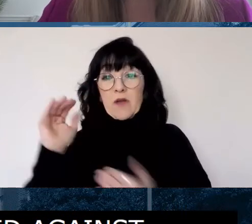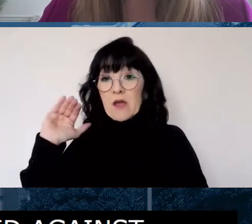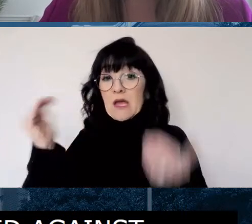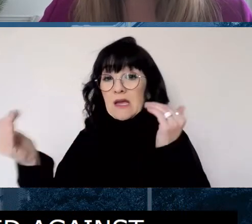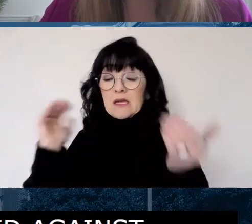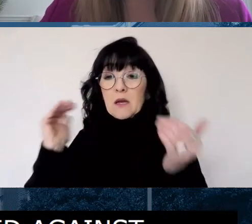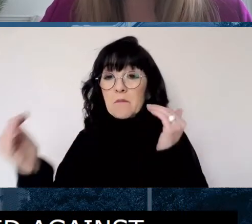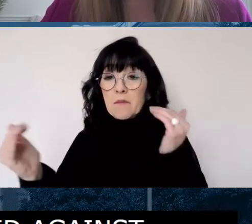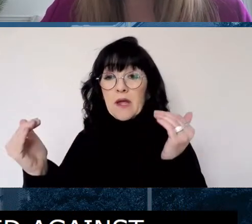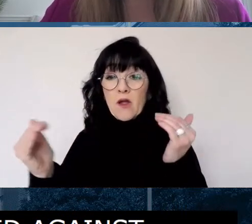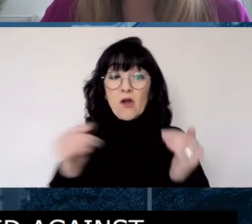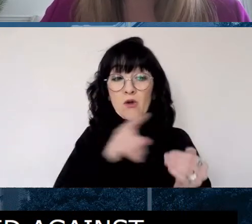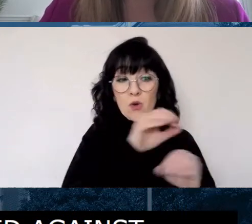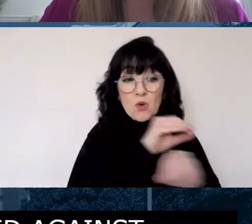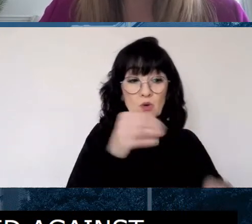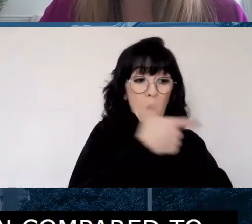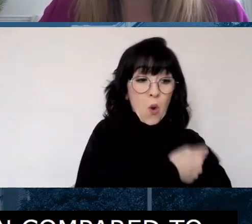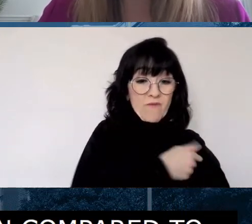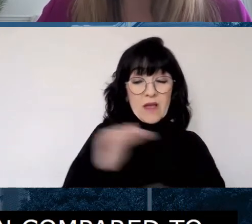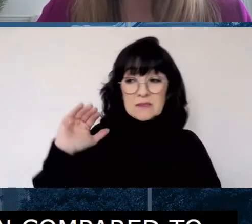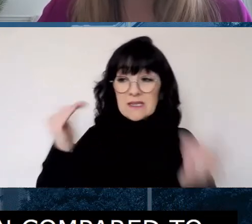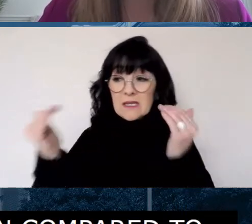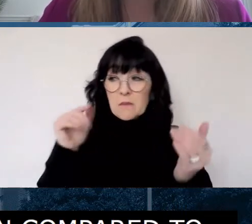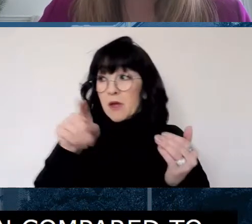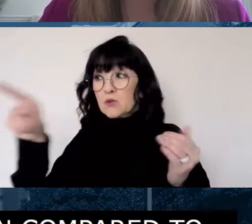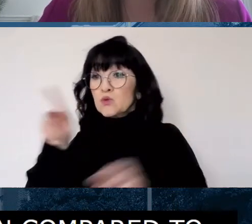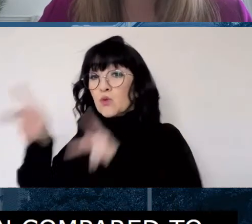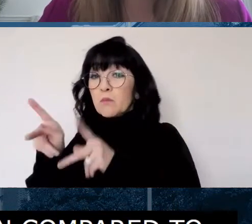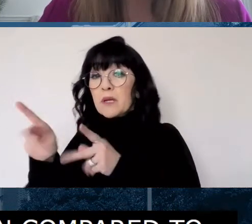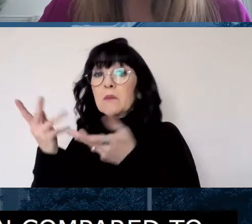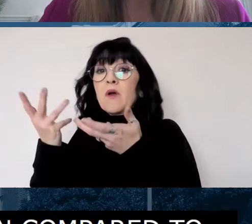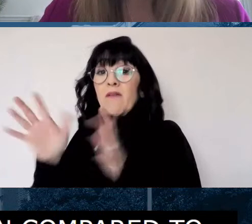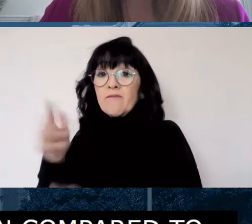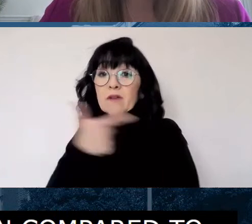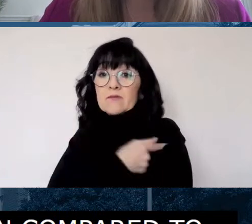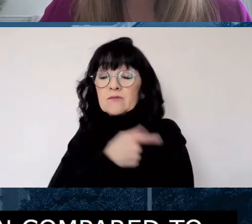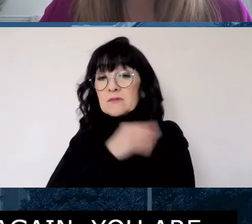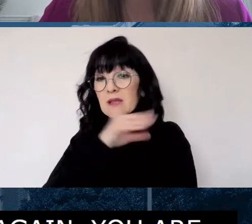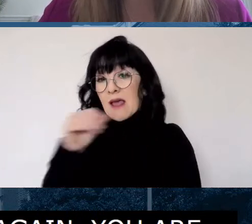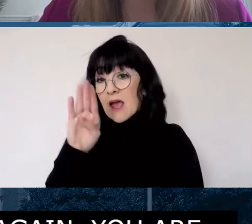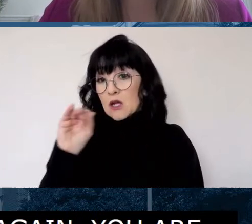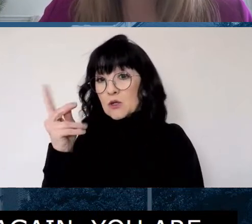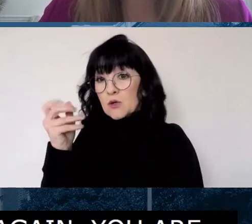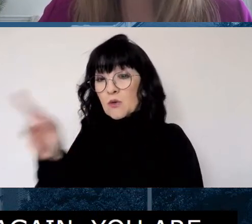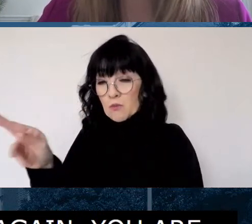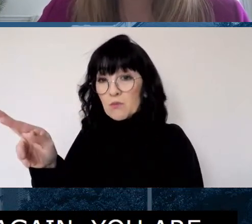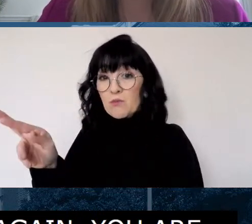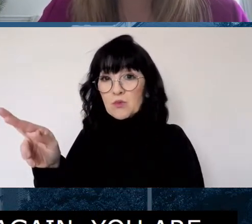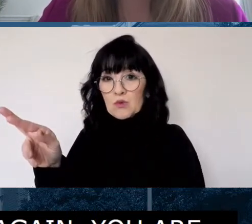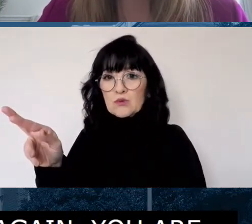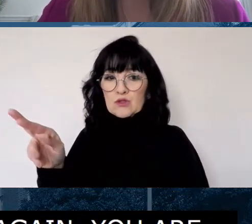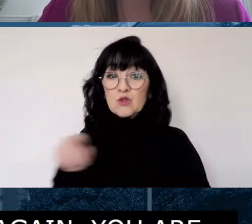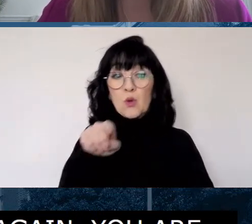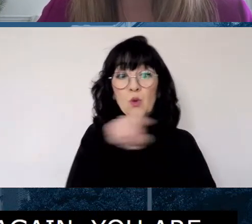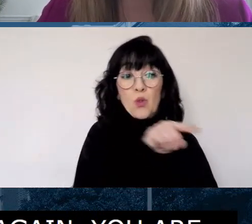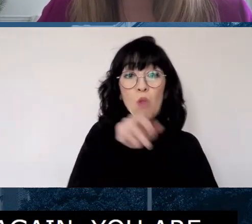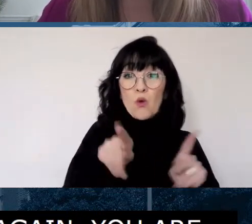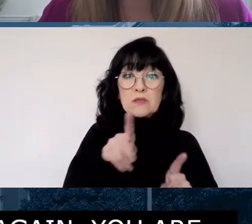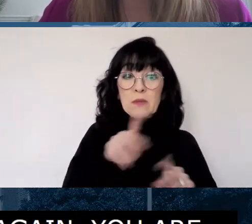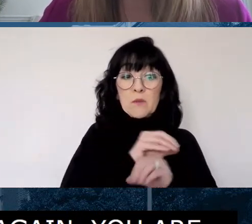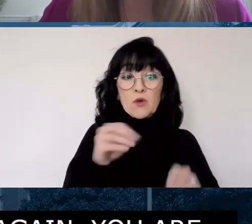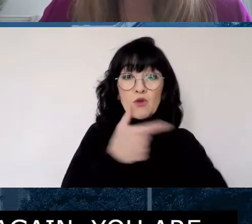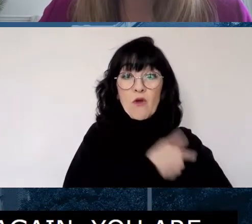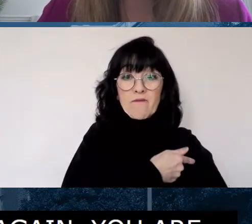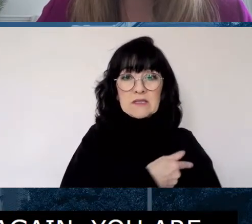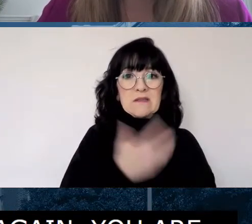who had received a booster. So again, you're seeing how the booster as Omicron emerged, was really